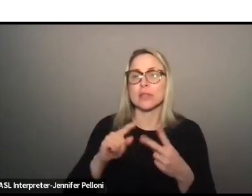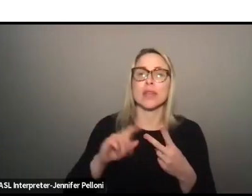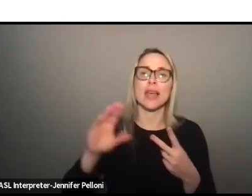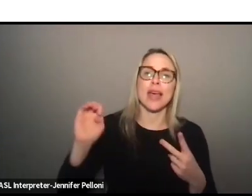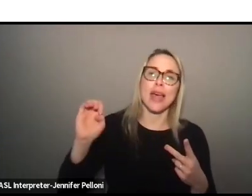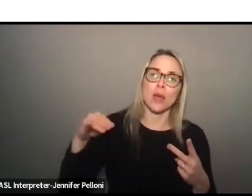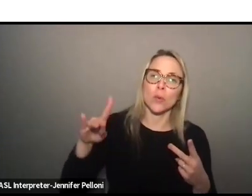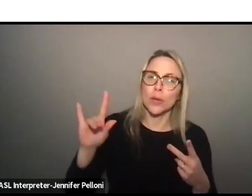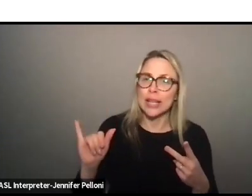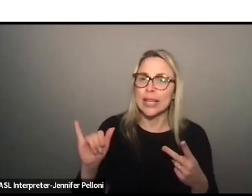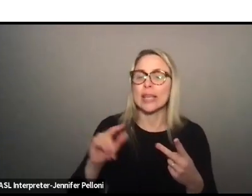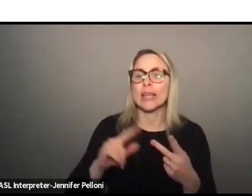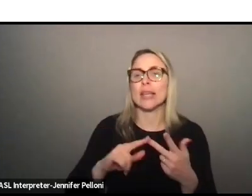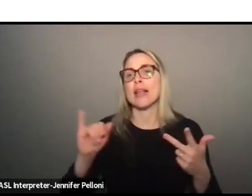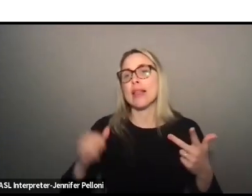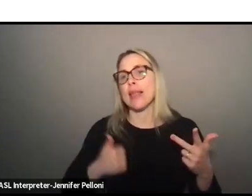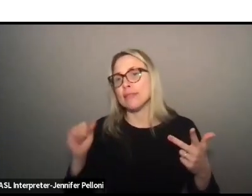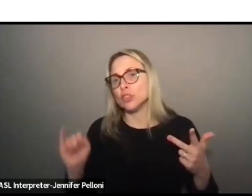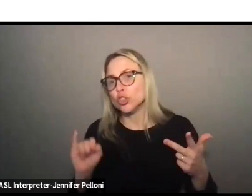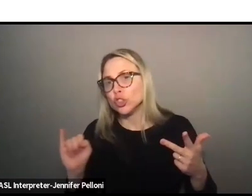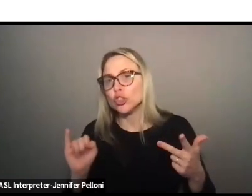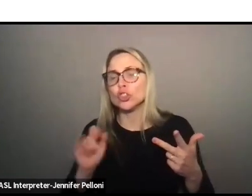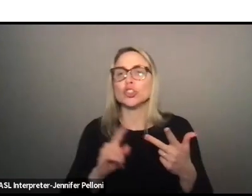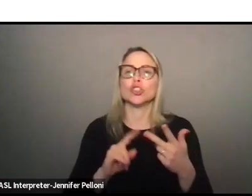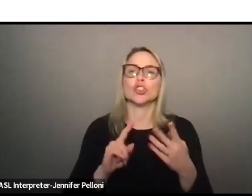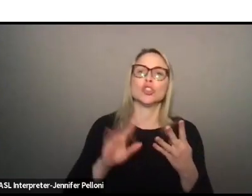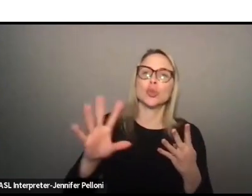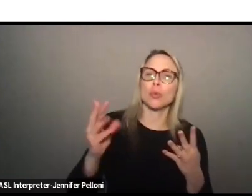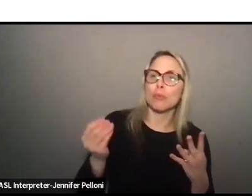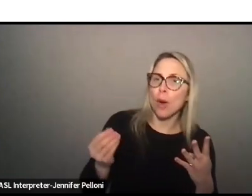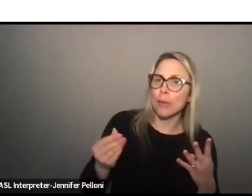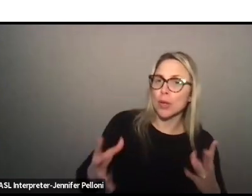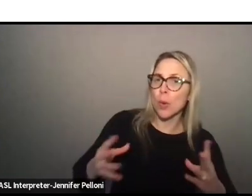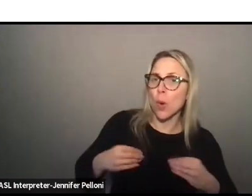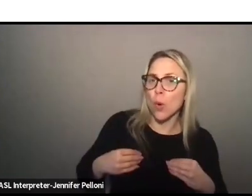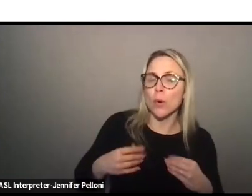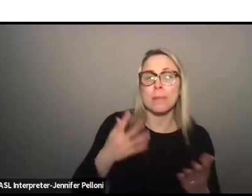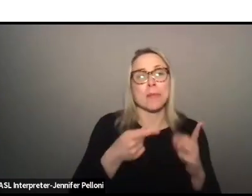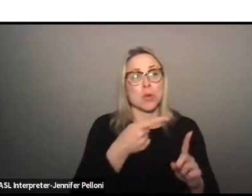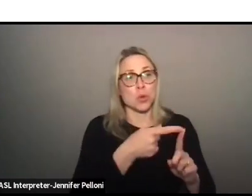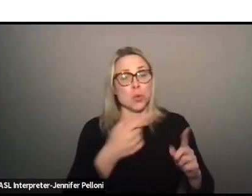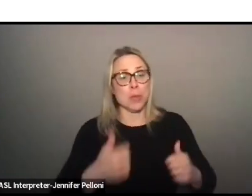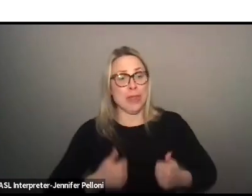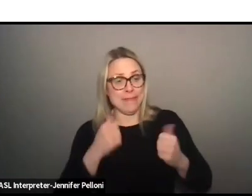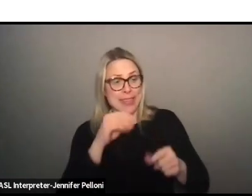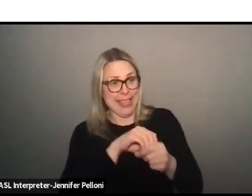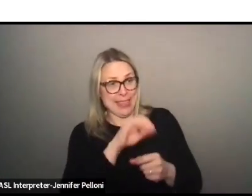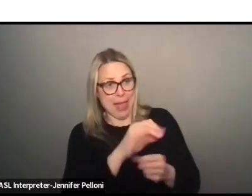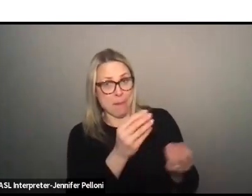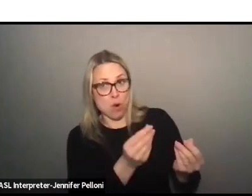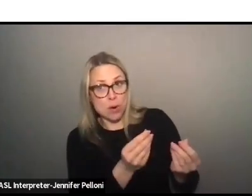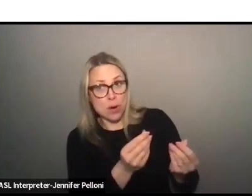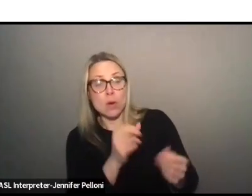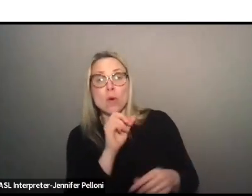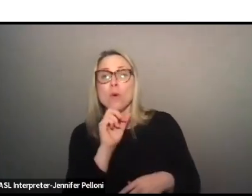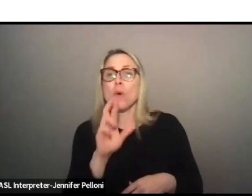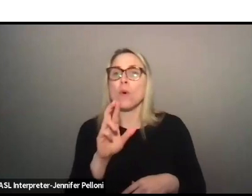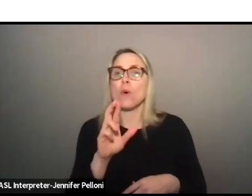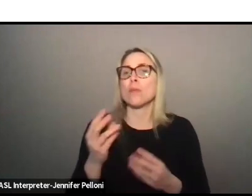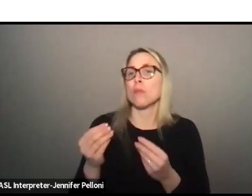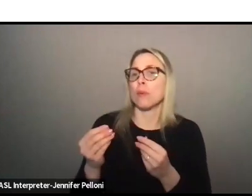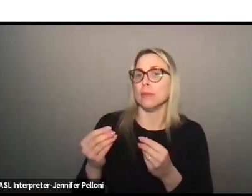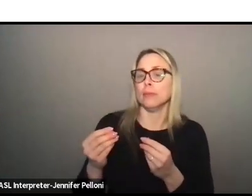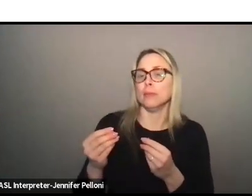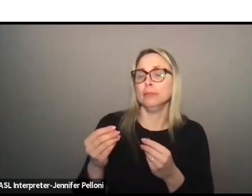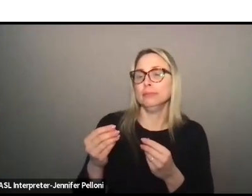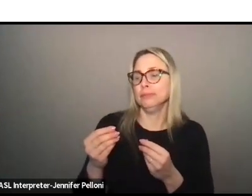your life insurance, the property that you own, whether it's property that you live in or property